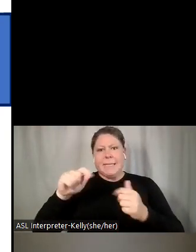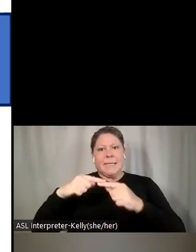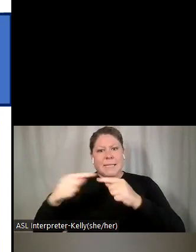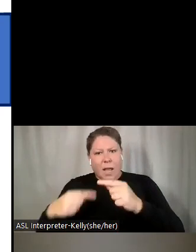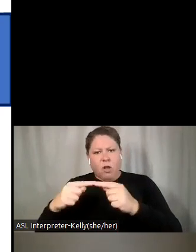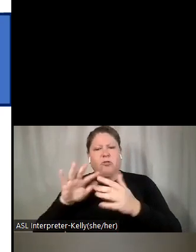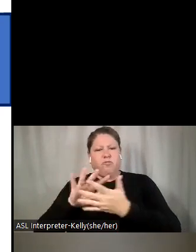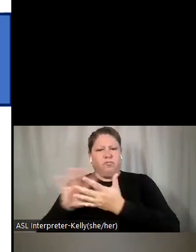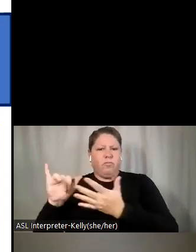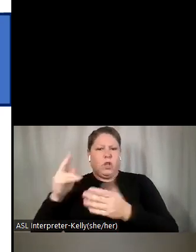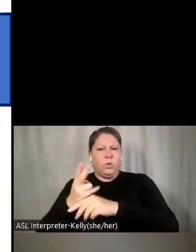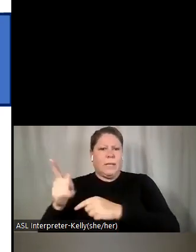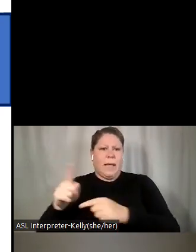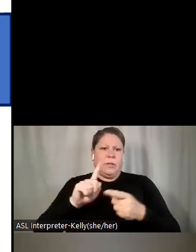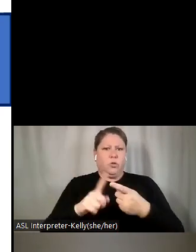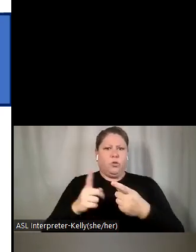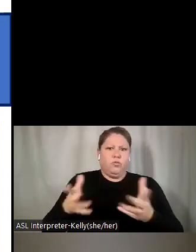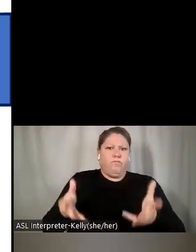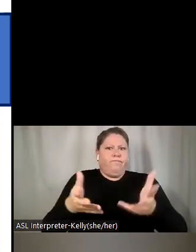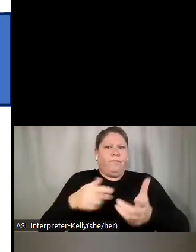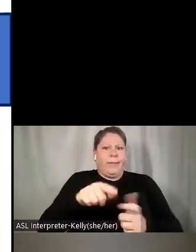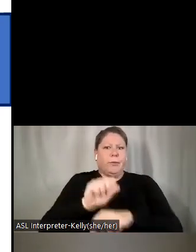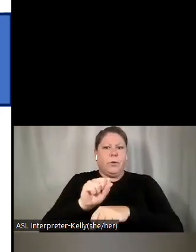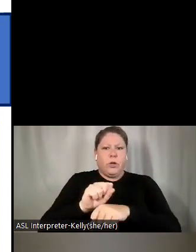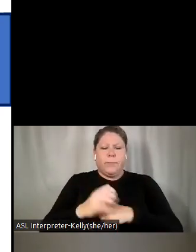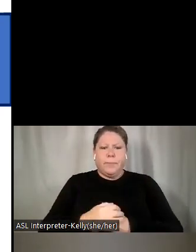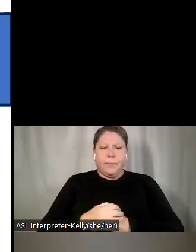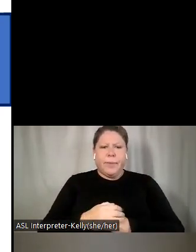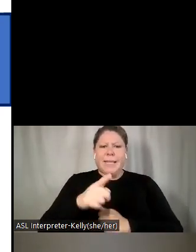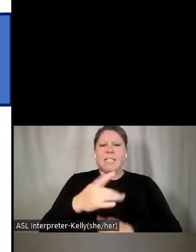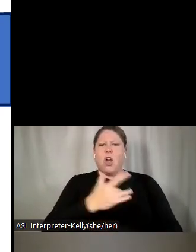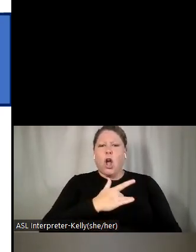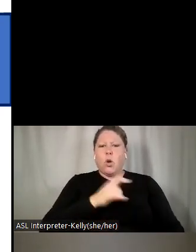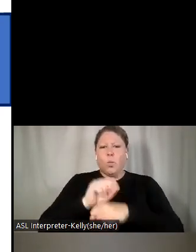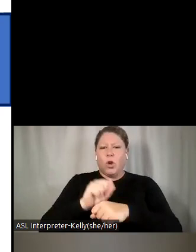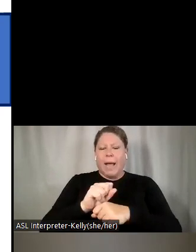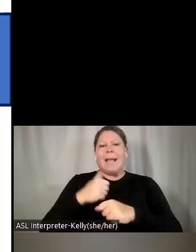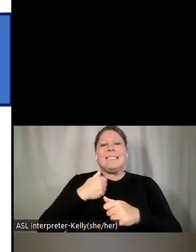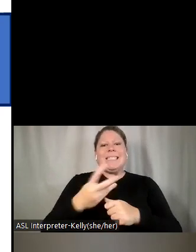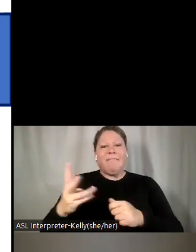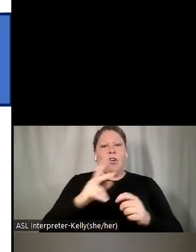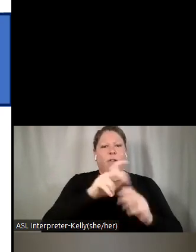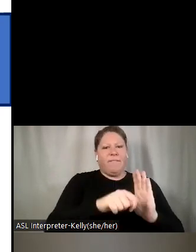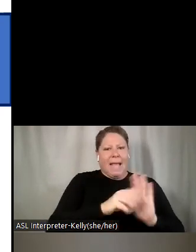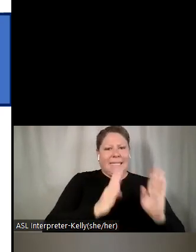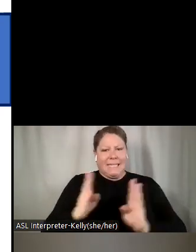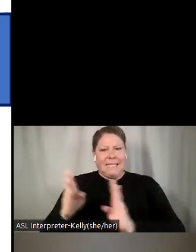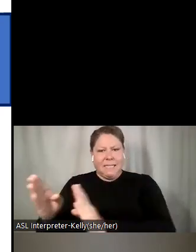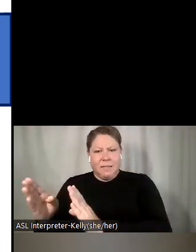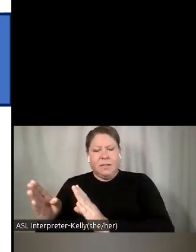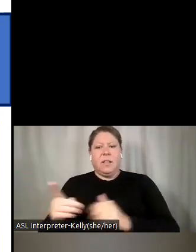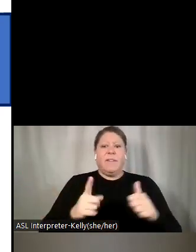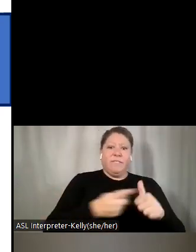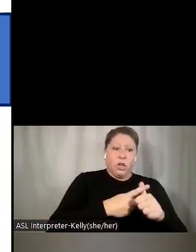And we're viewing this hard work as having multiple phases. The first is to look internal